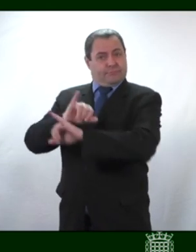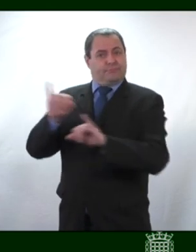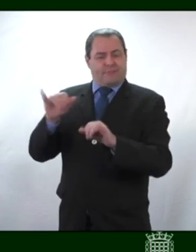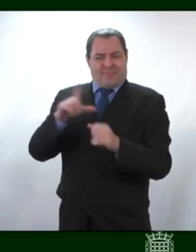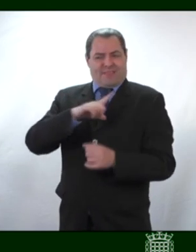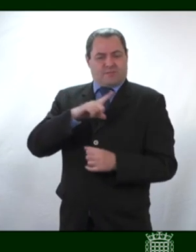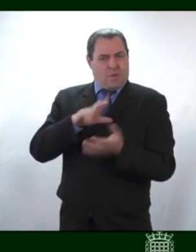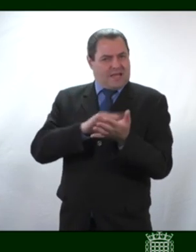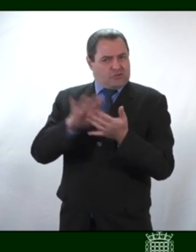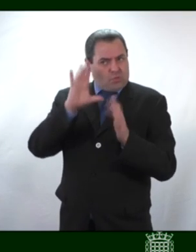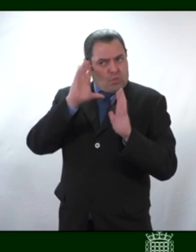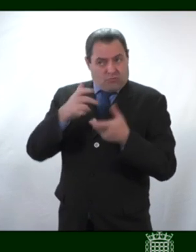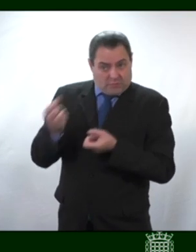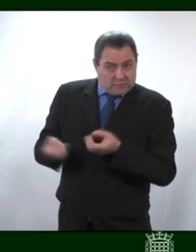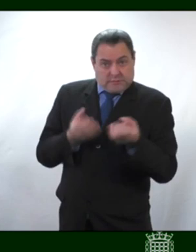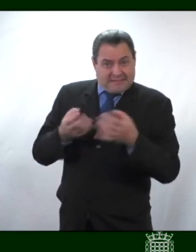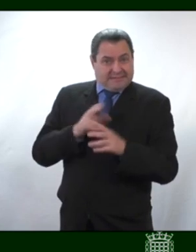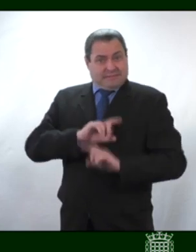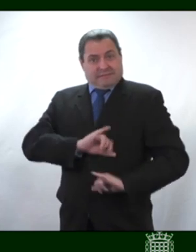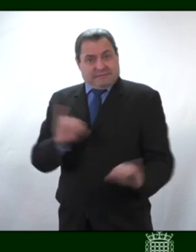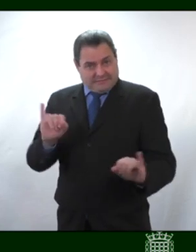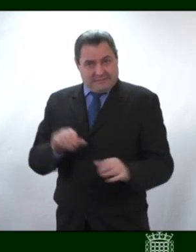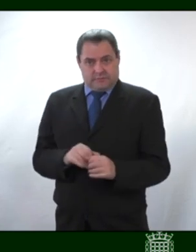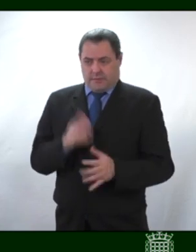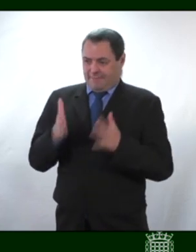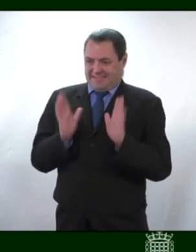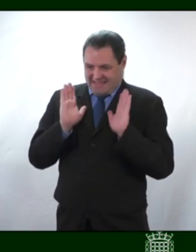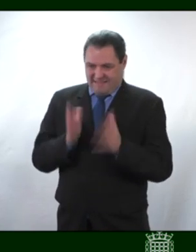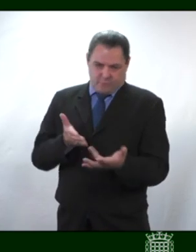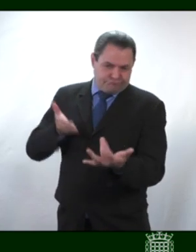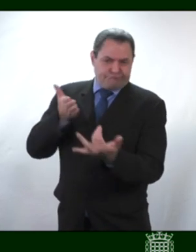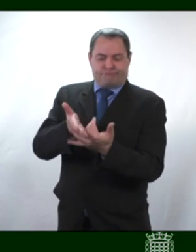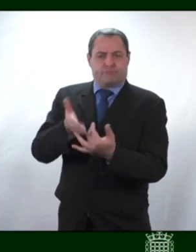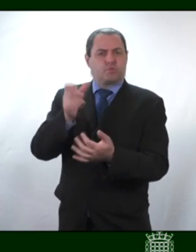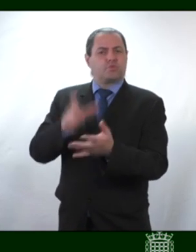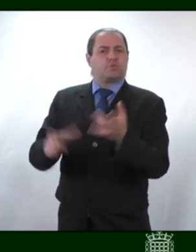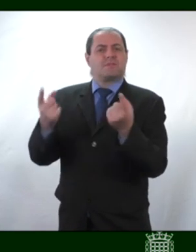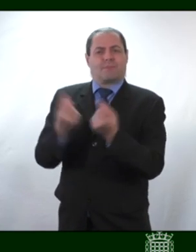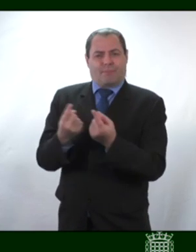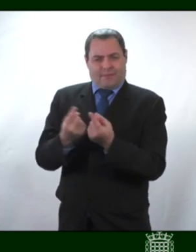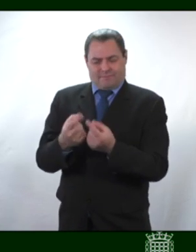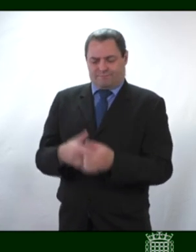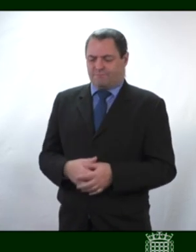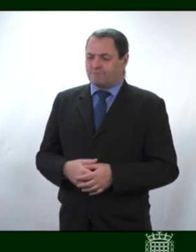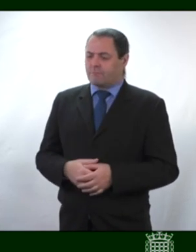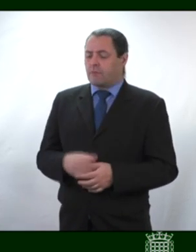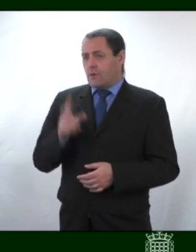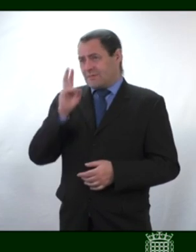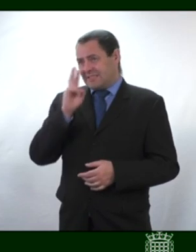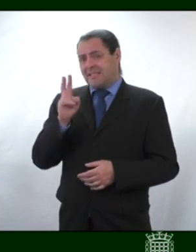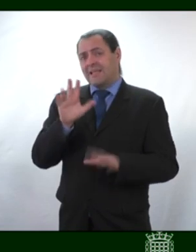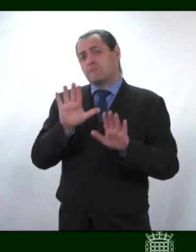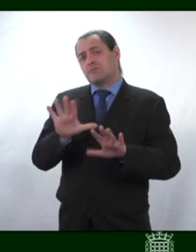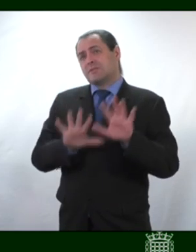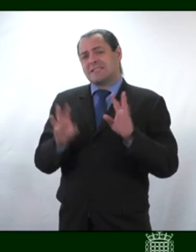concern. So we must act where the virus is spreading. In the parts of the country where it's spreading the